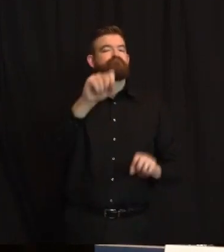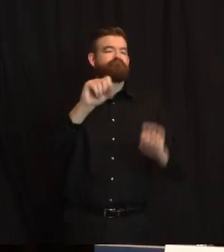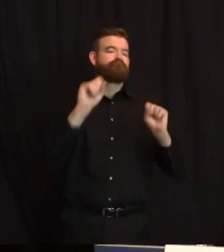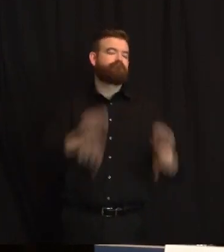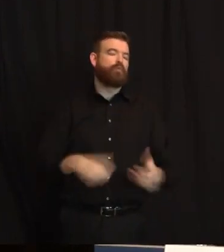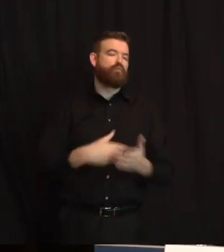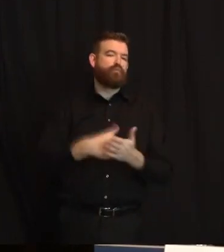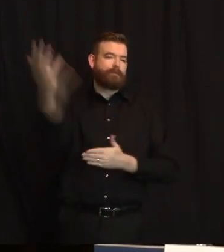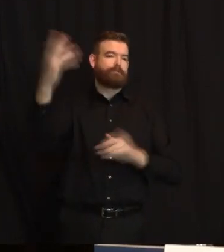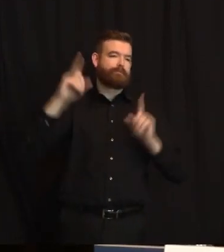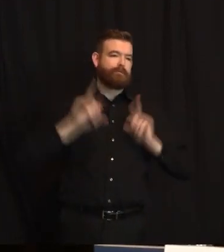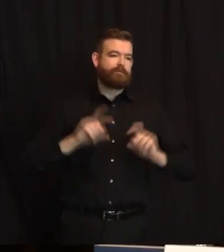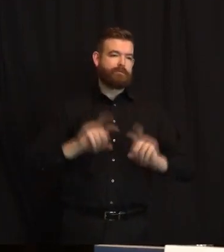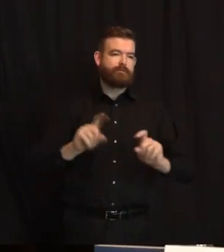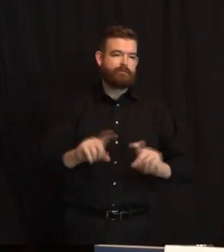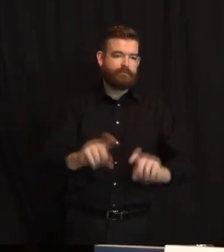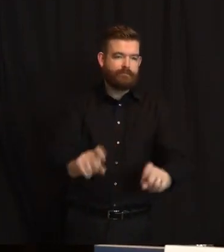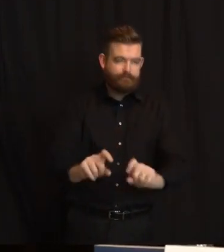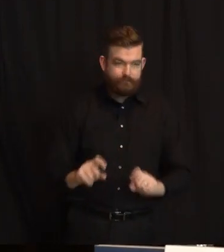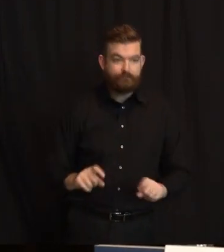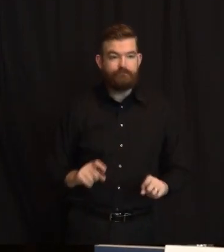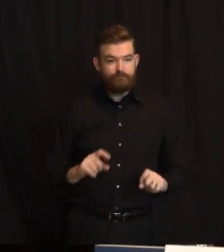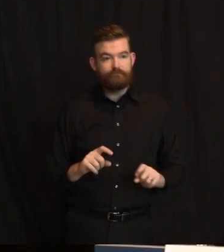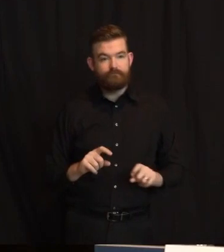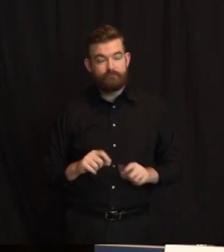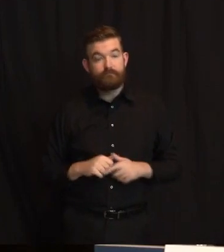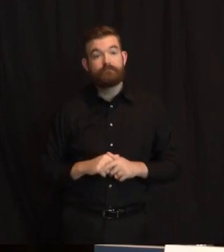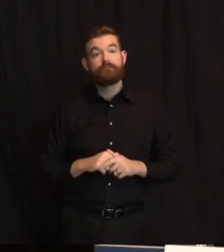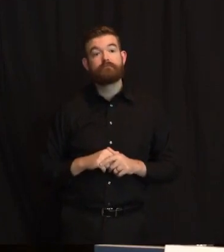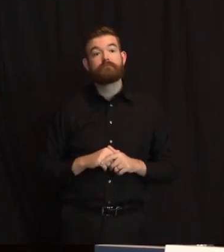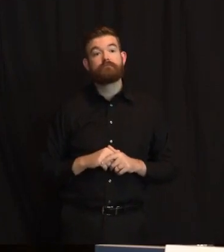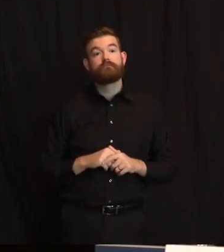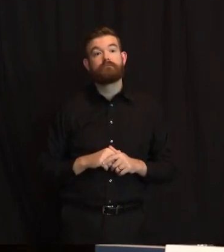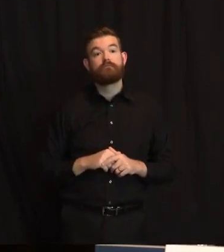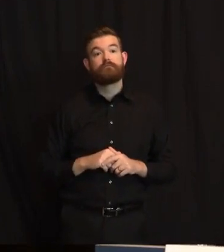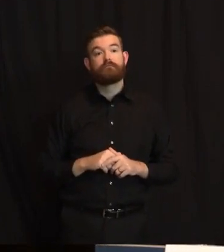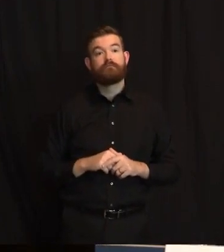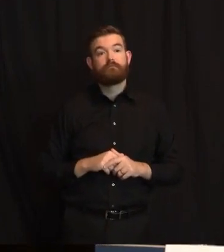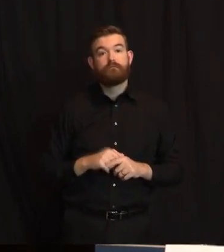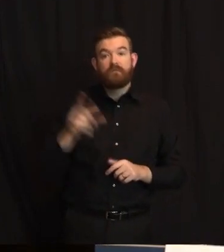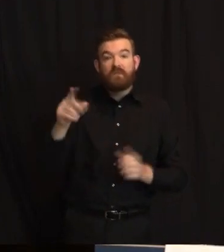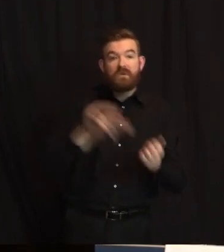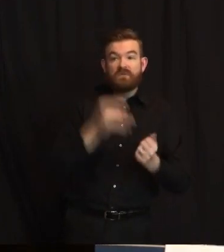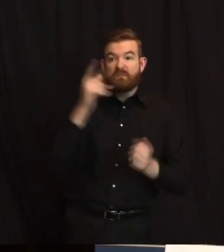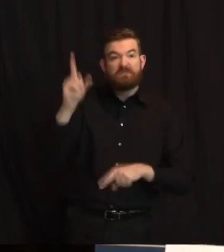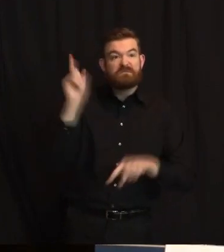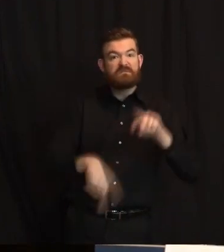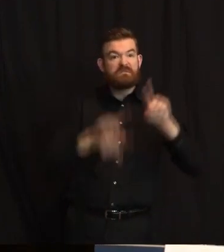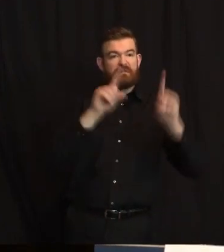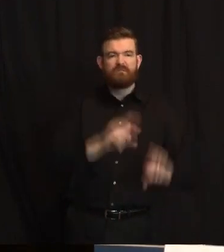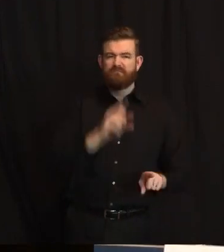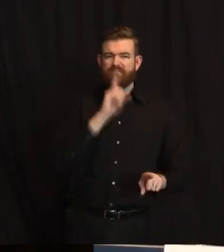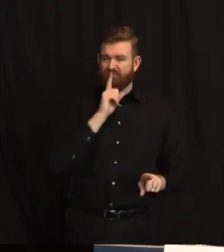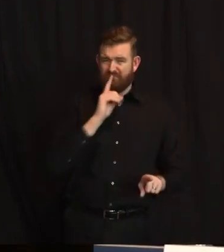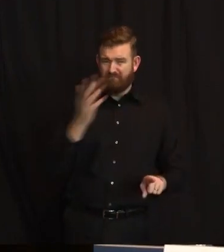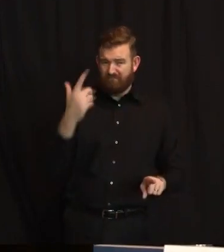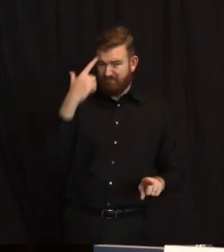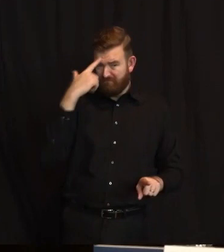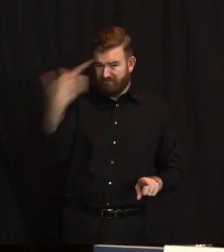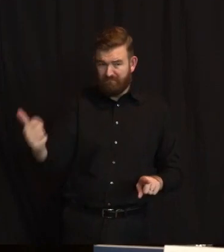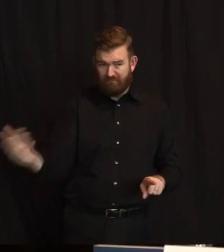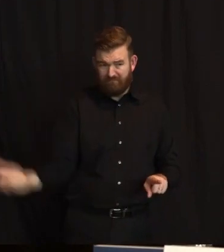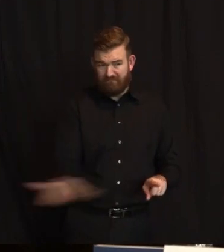facility. We also don't tell facilities that they can't test. So the Department of Health isn't telling any facility, don't test people who you think might have COVID. What